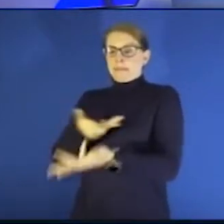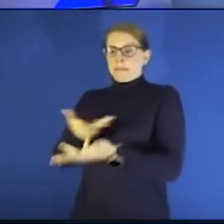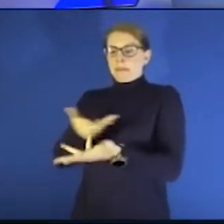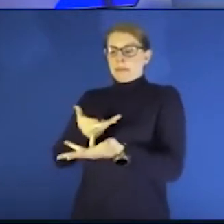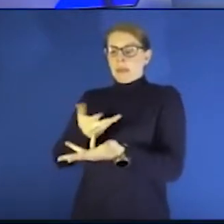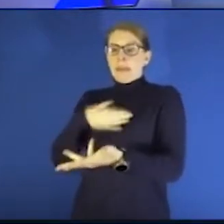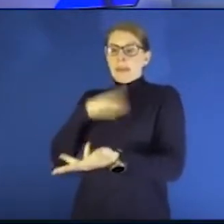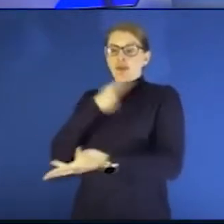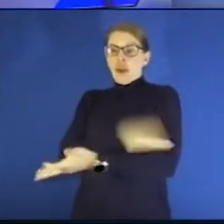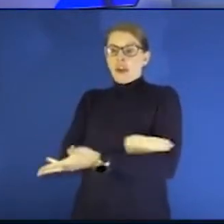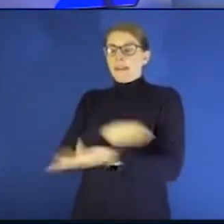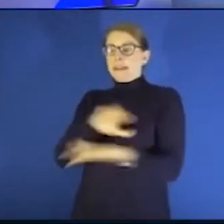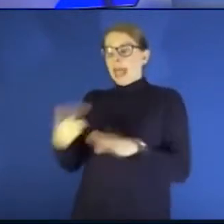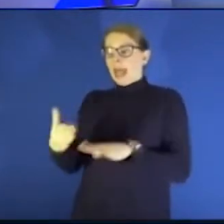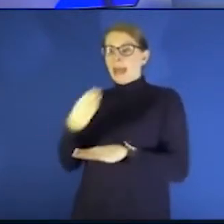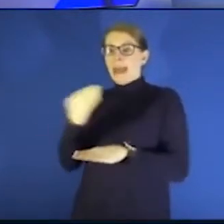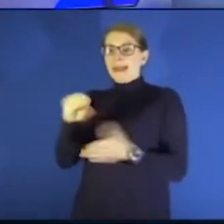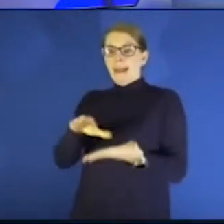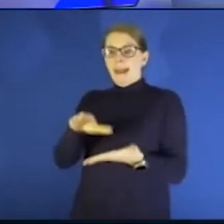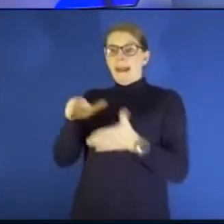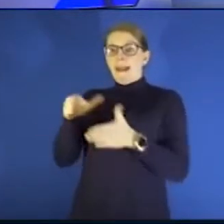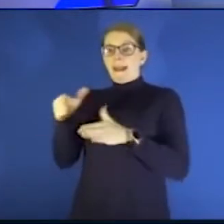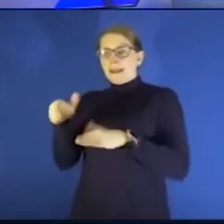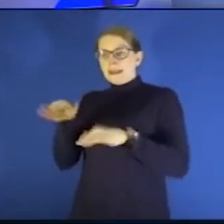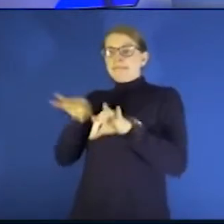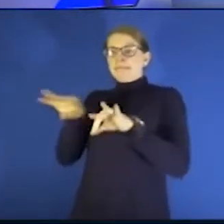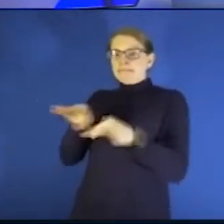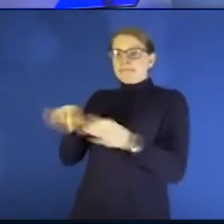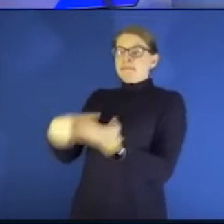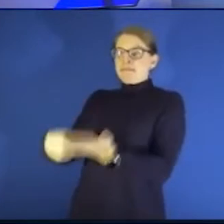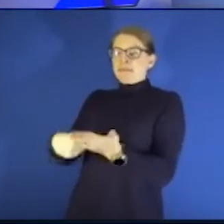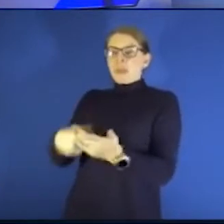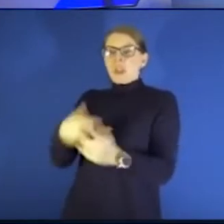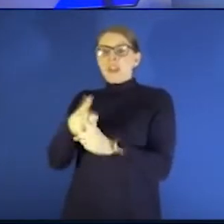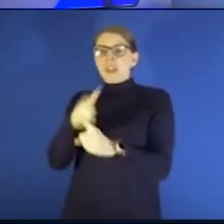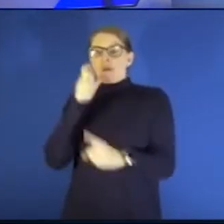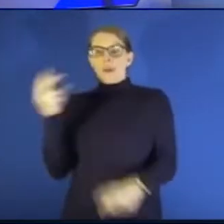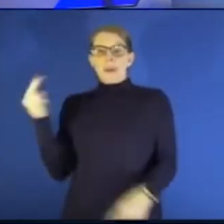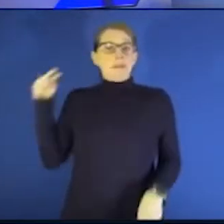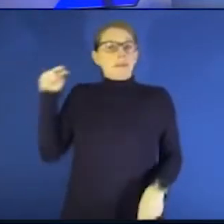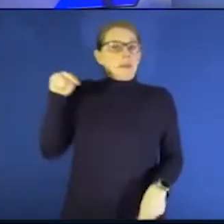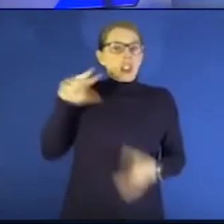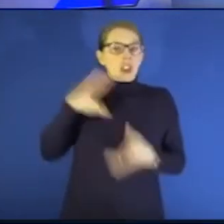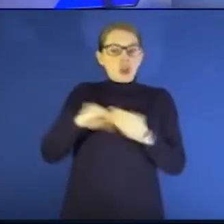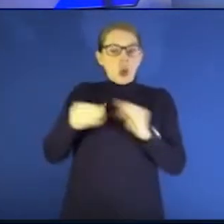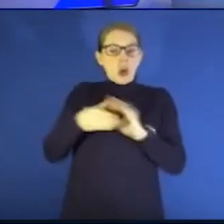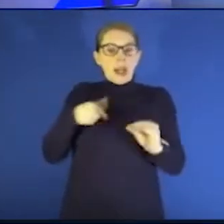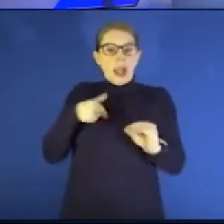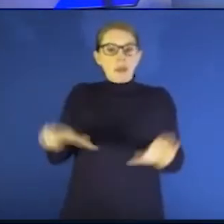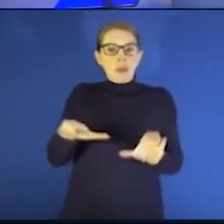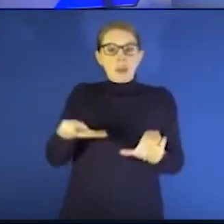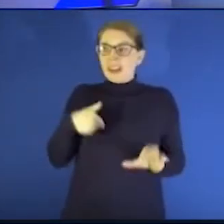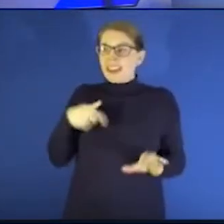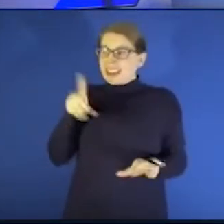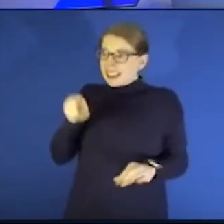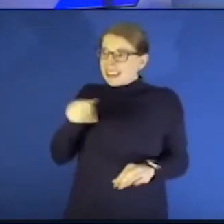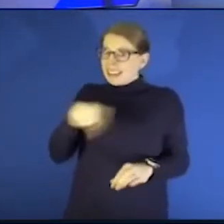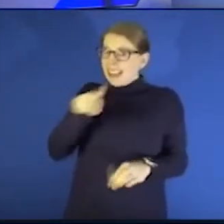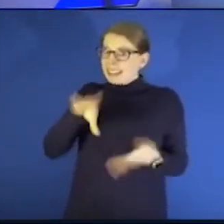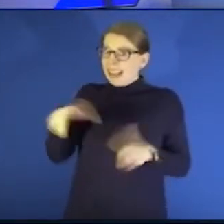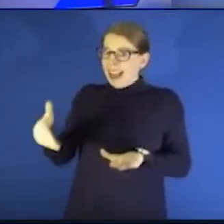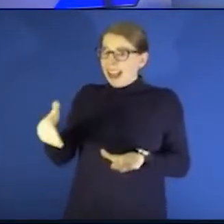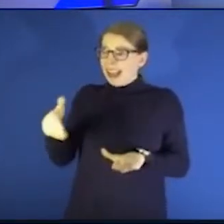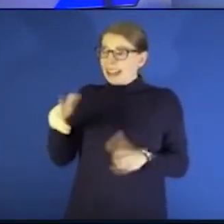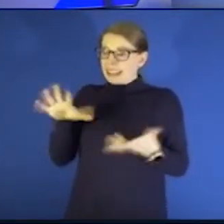dying than I have now. I mean, she'll be looking over my shoulder at a story I'm doing and say, did they die? Are they dead? Did they die